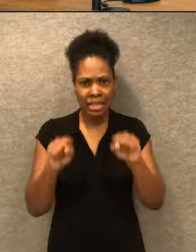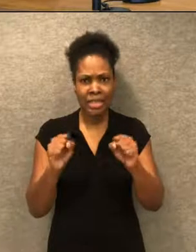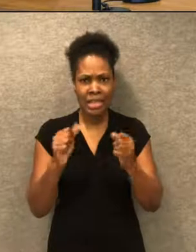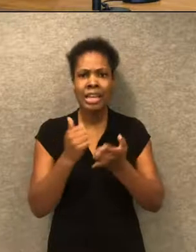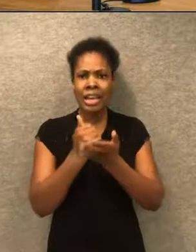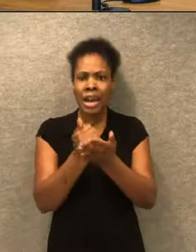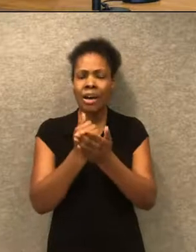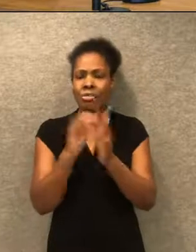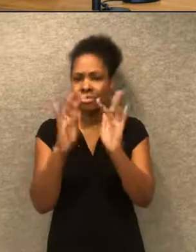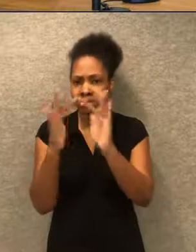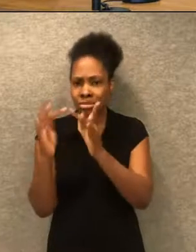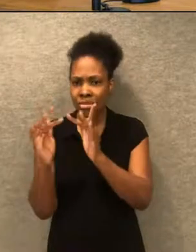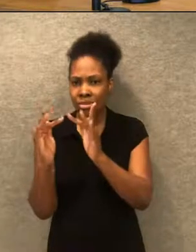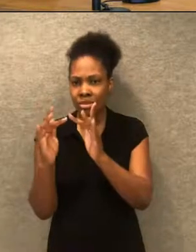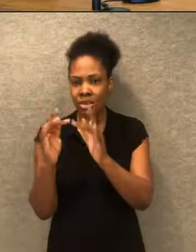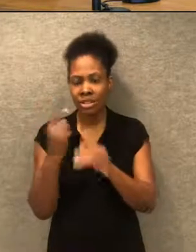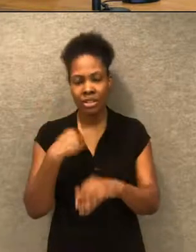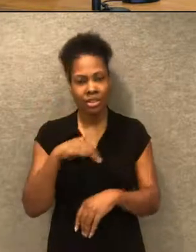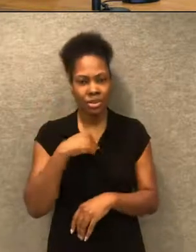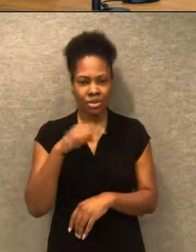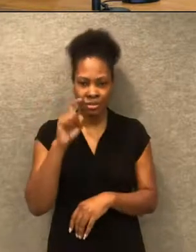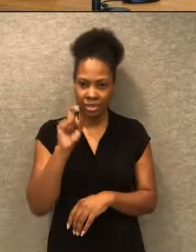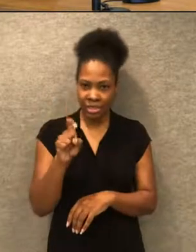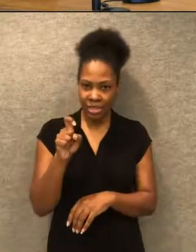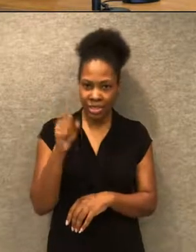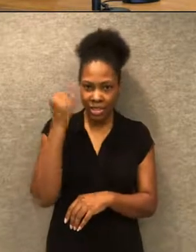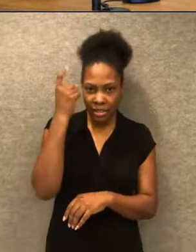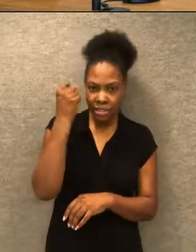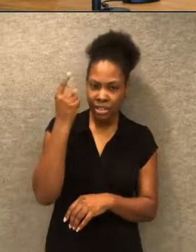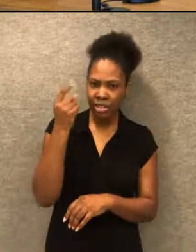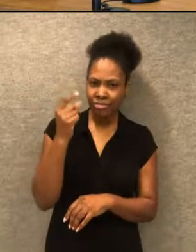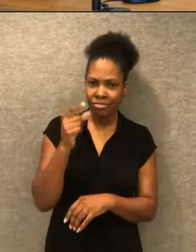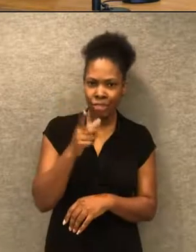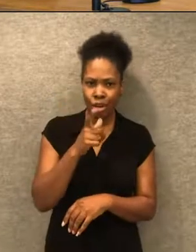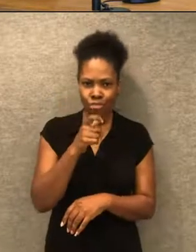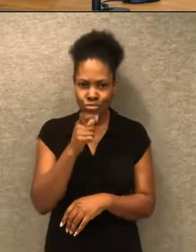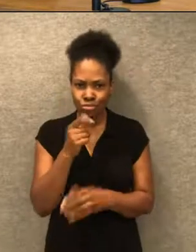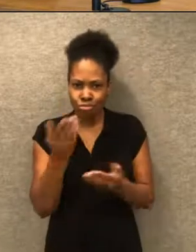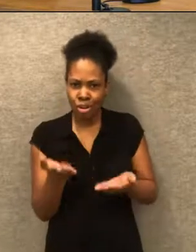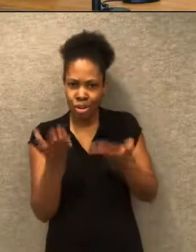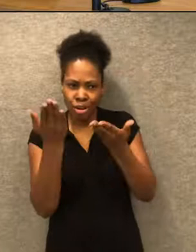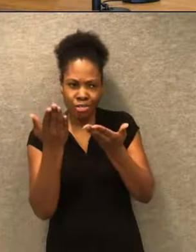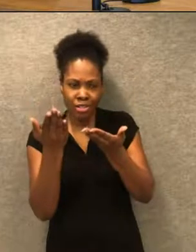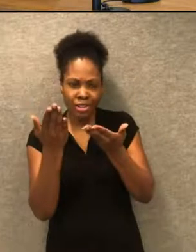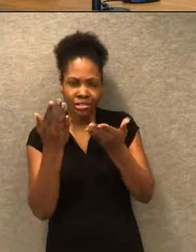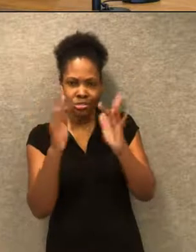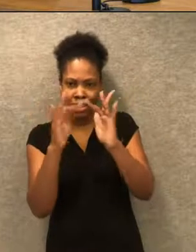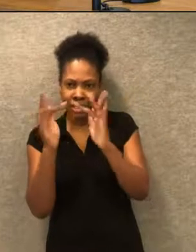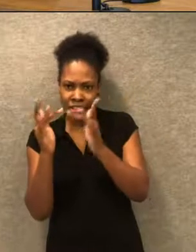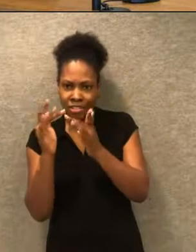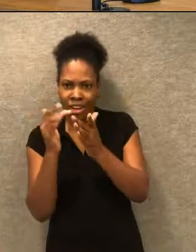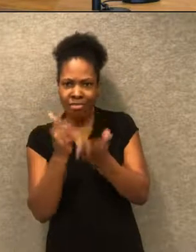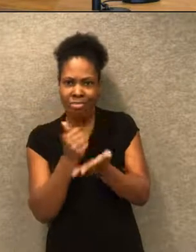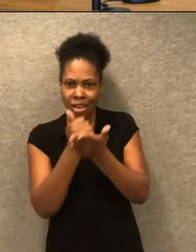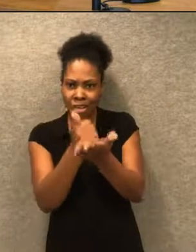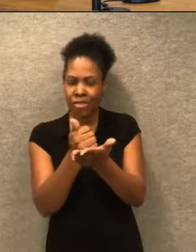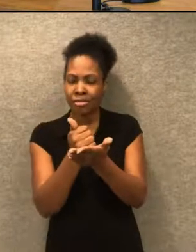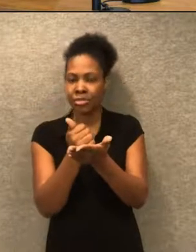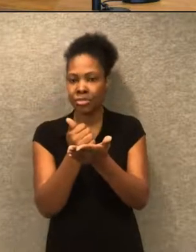so, yeah, we just need to kind of find out who's offering virtual groups, virtual individual